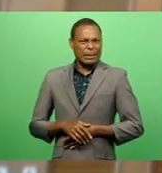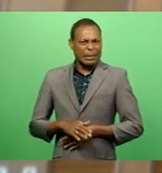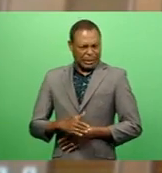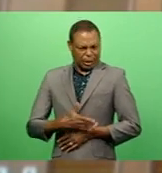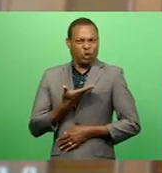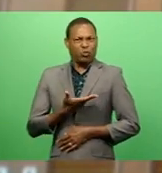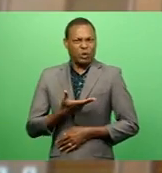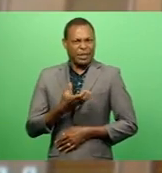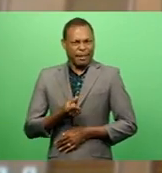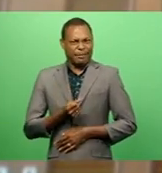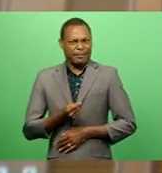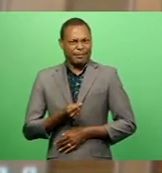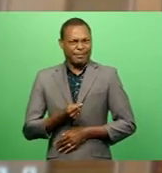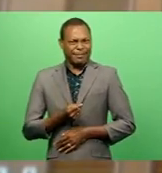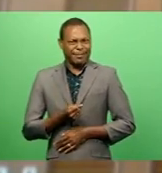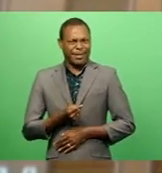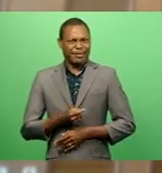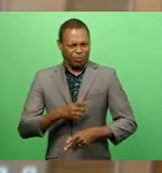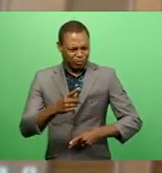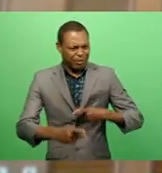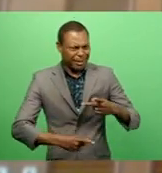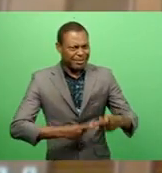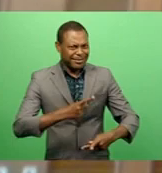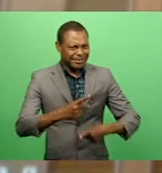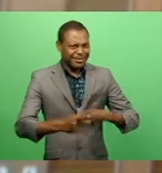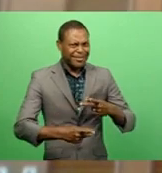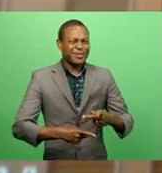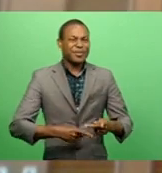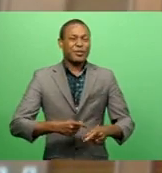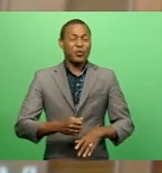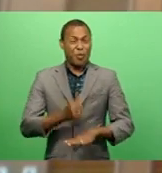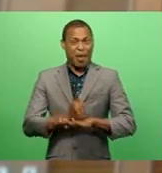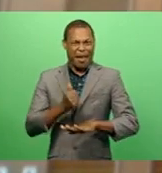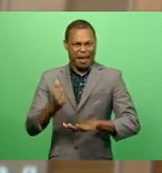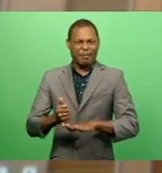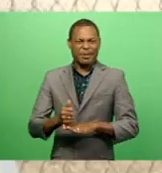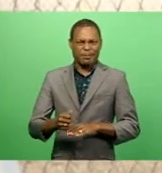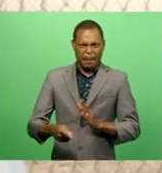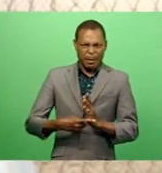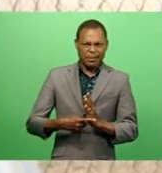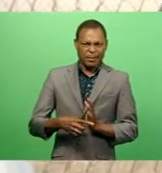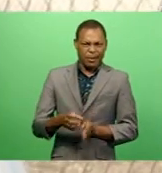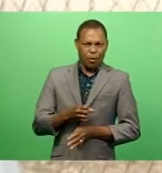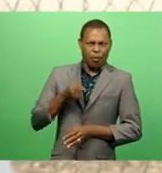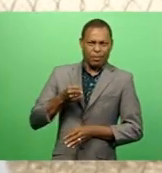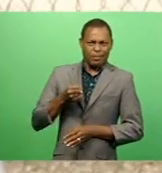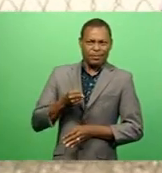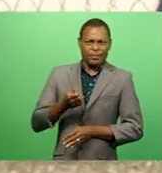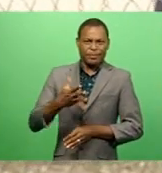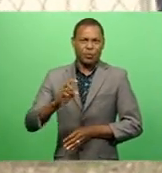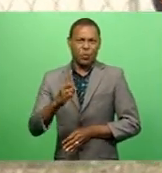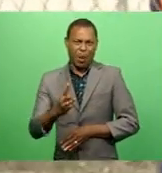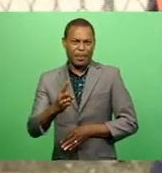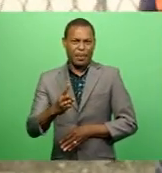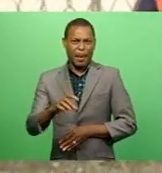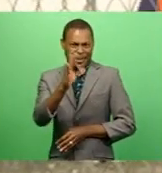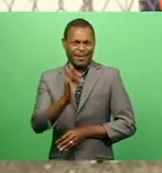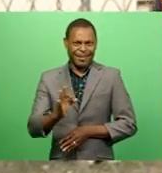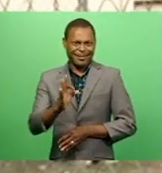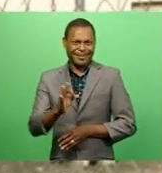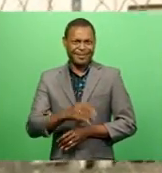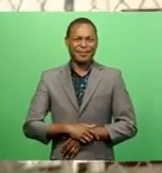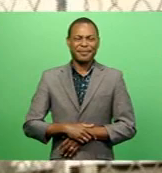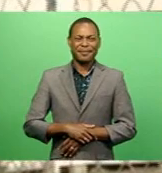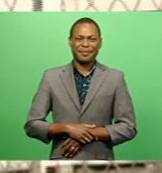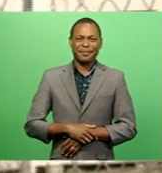divestment process. Government, of course, as we've said, will hold on to 51% of EFL. The Economy Minister